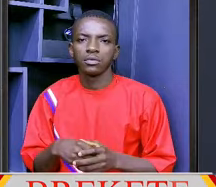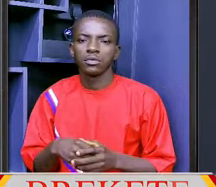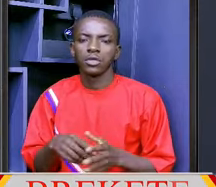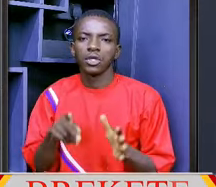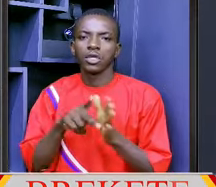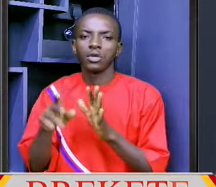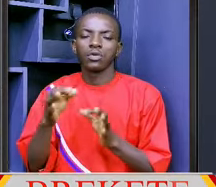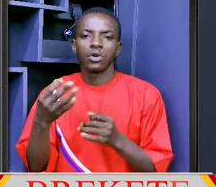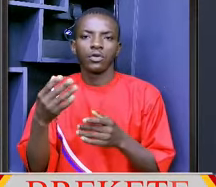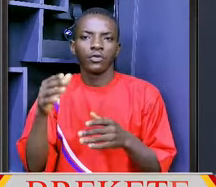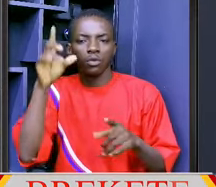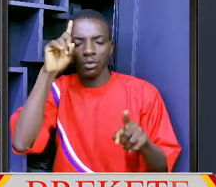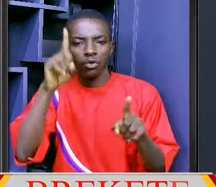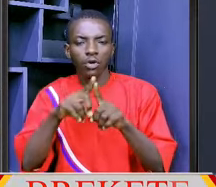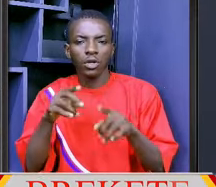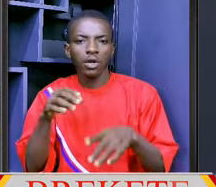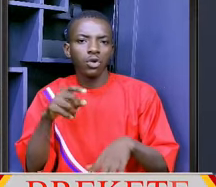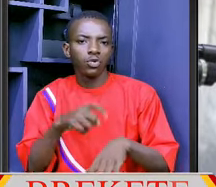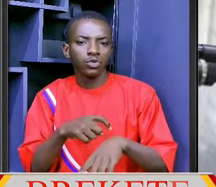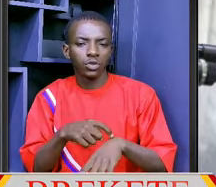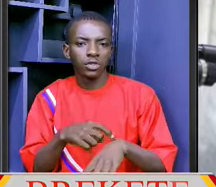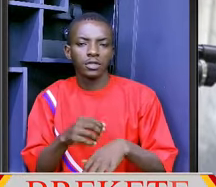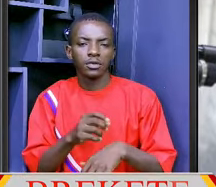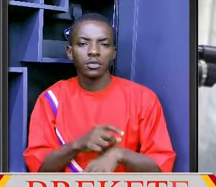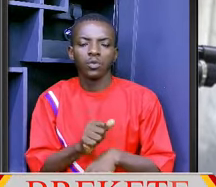They kill one of our brothers on duty.